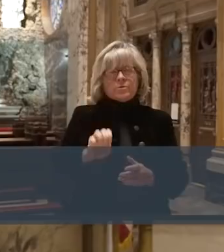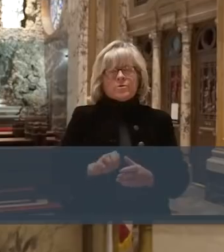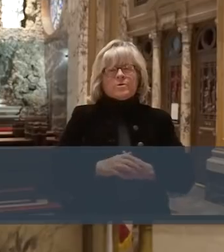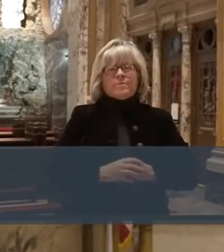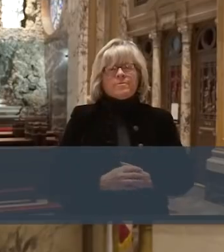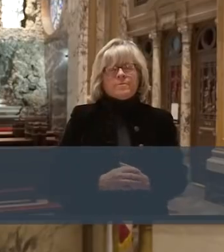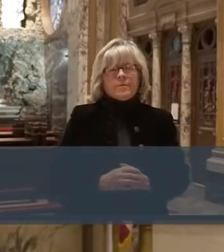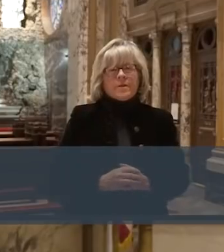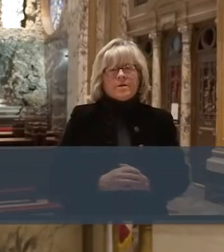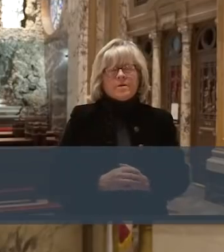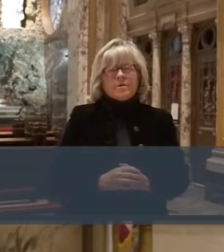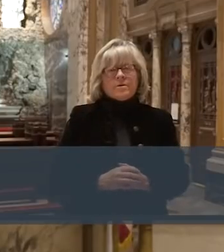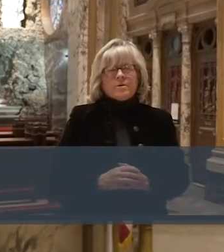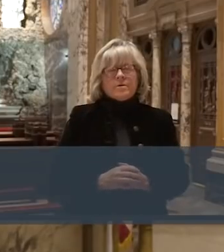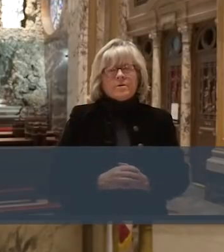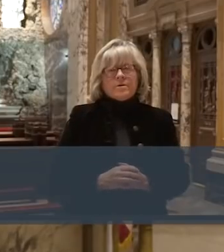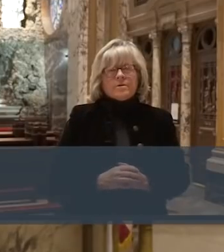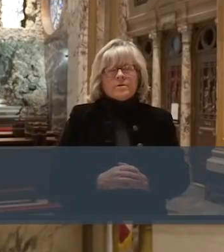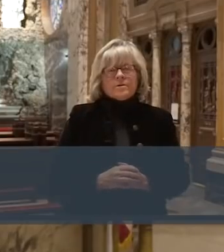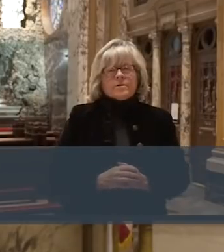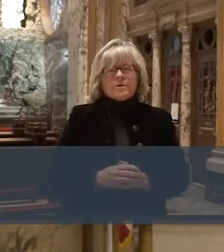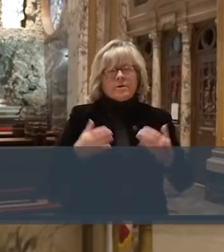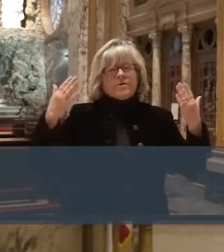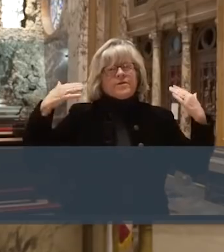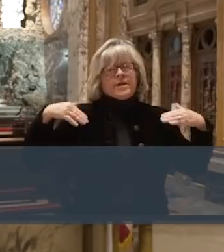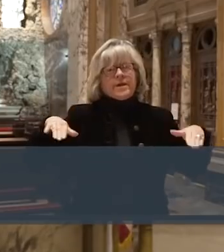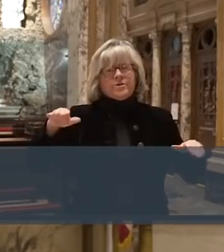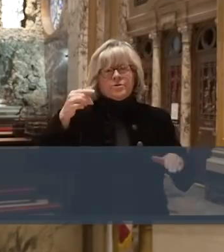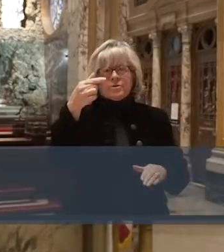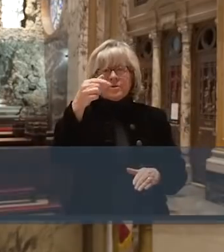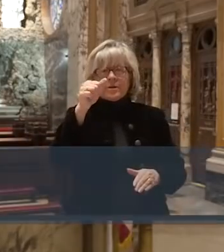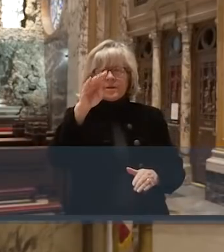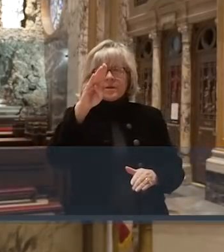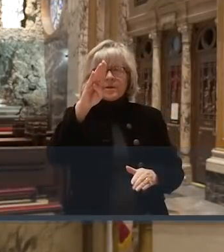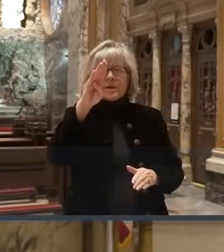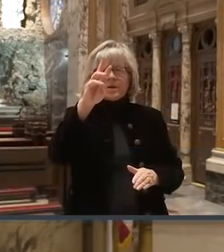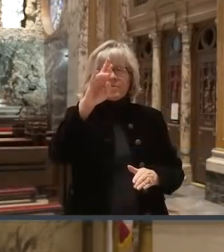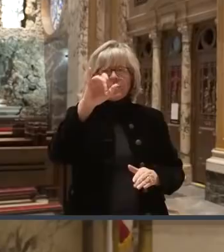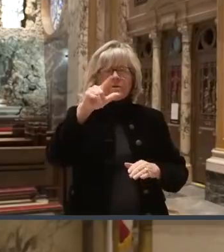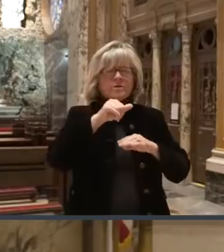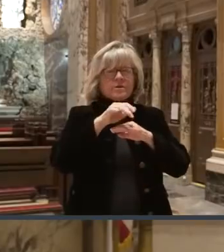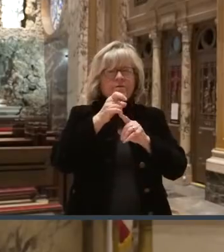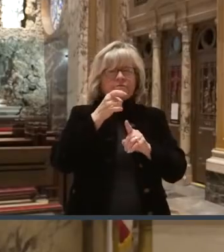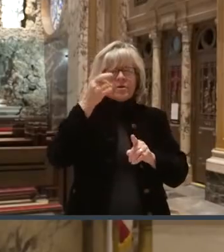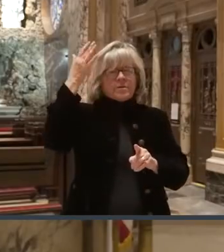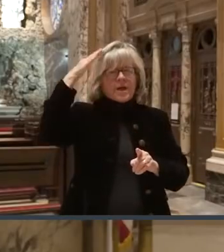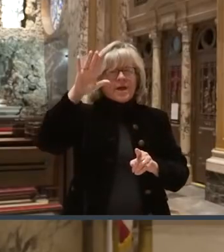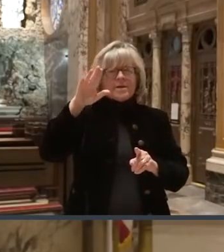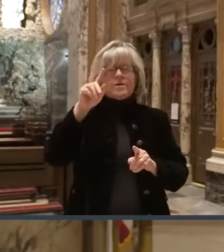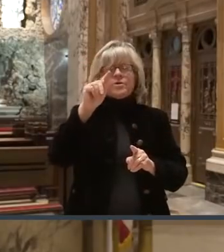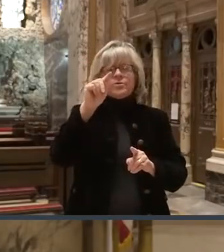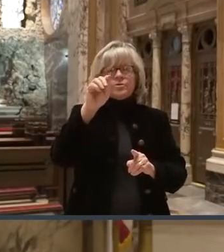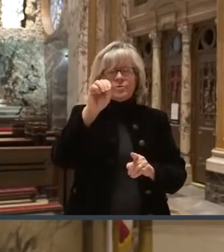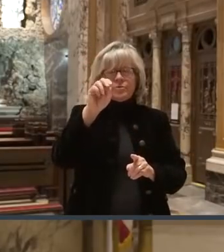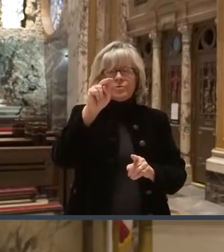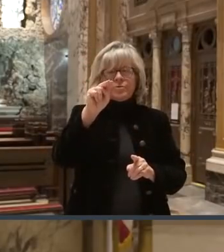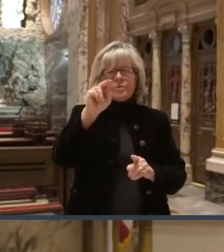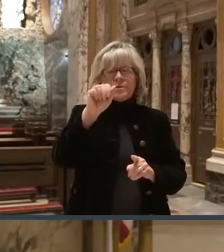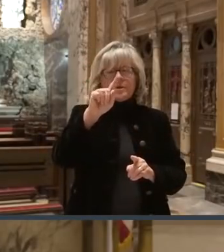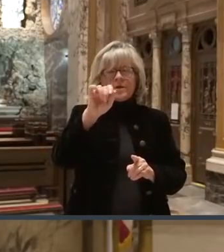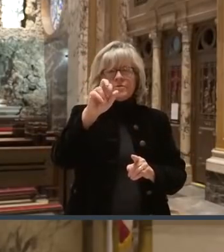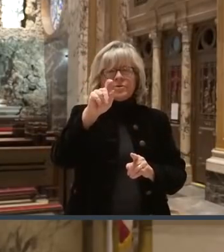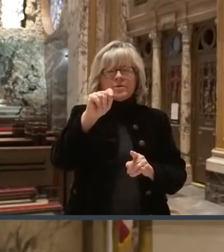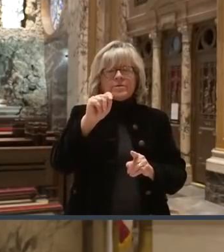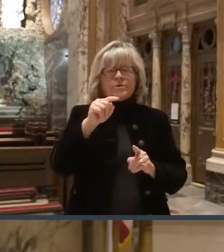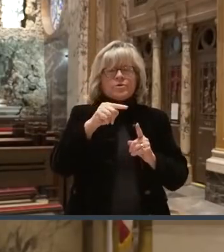O Lord. The angel Gabriel was sent from God to a town of Galilee called Nazareth to